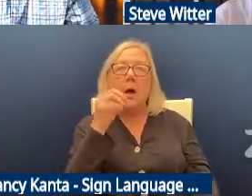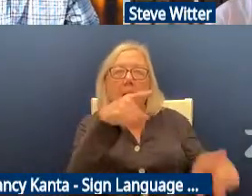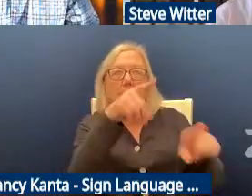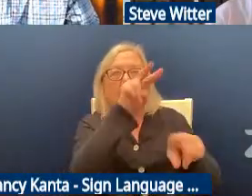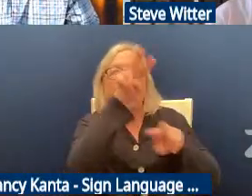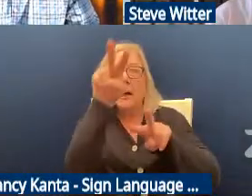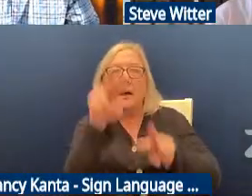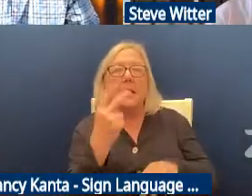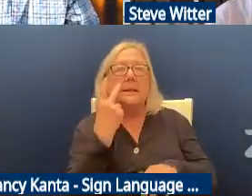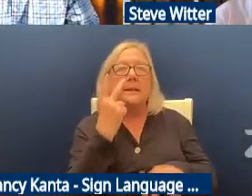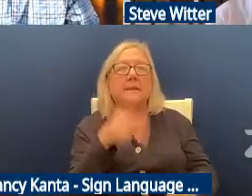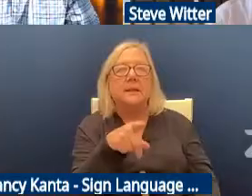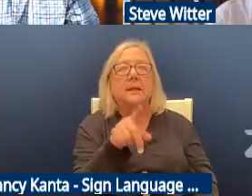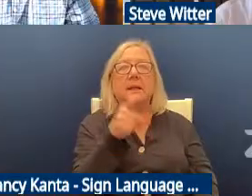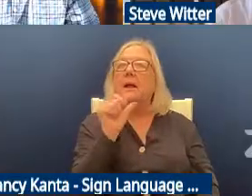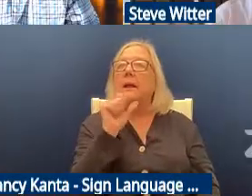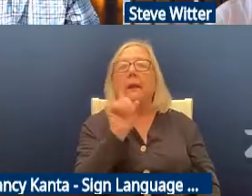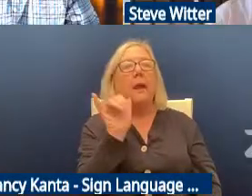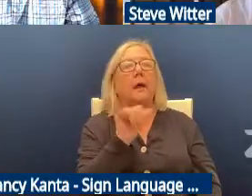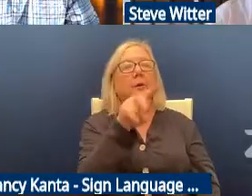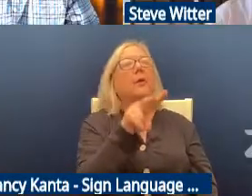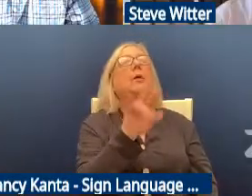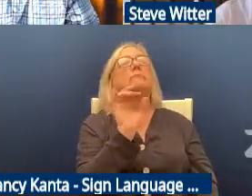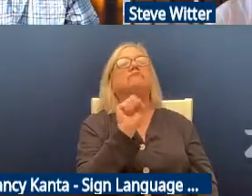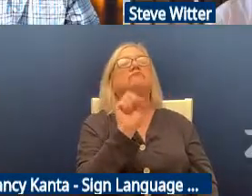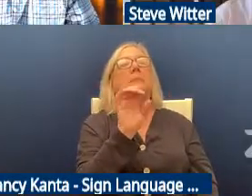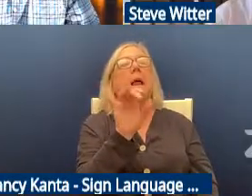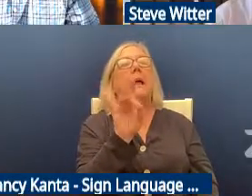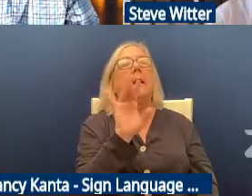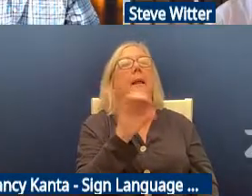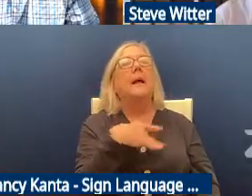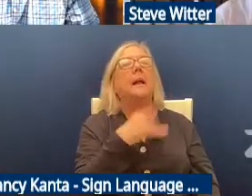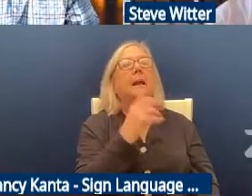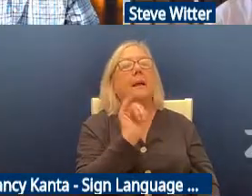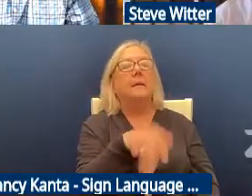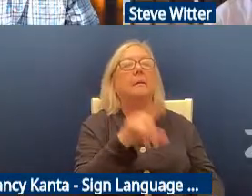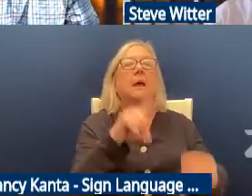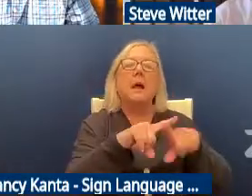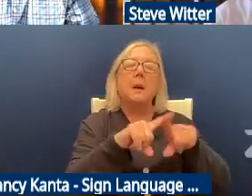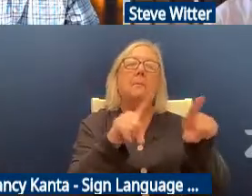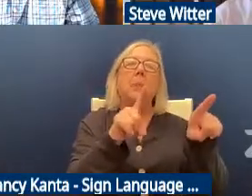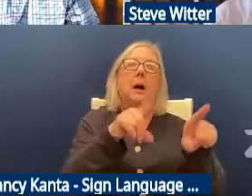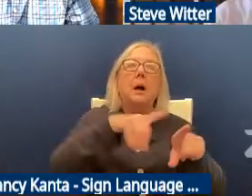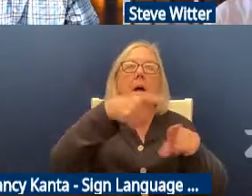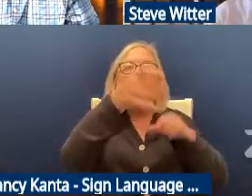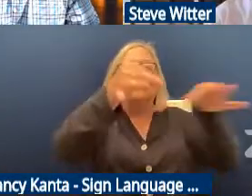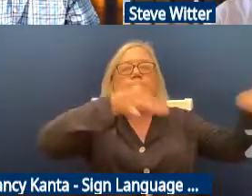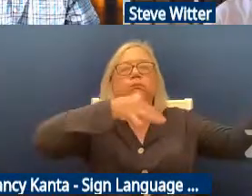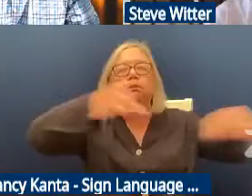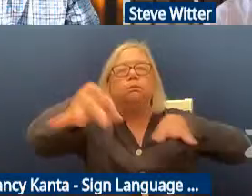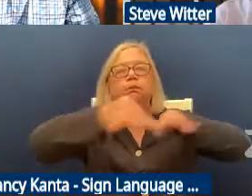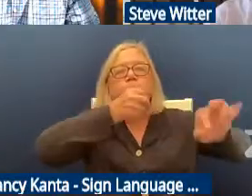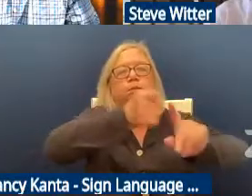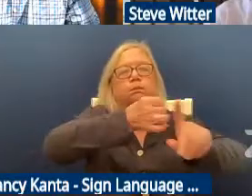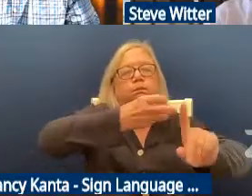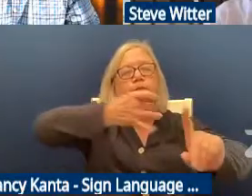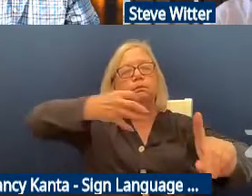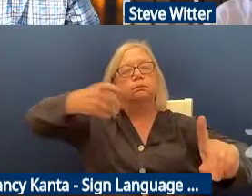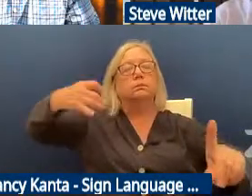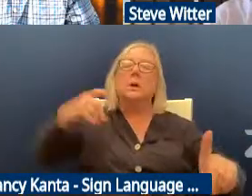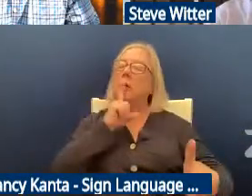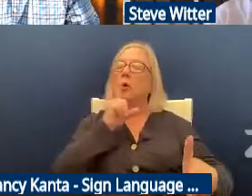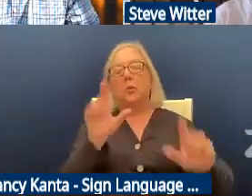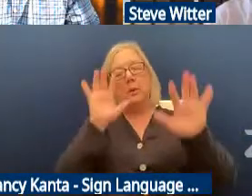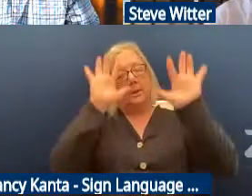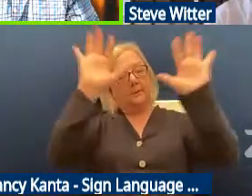it and going, yes, I like it, or no, I don't. But the nuances of how we got there was just truly extraordinary. So anyway,